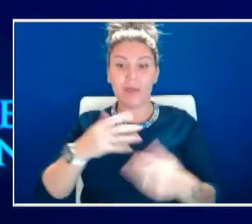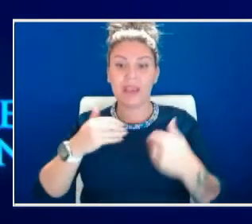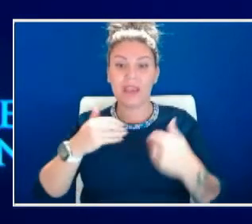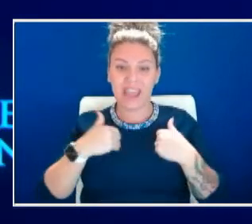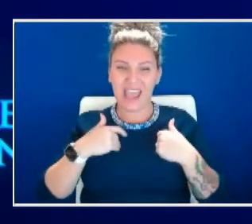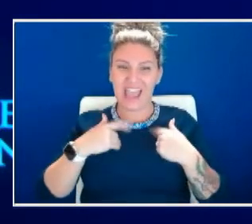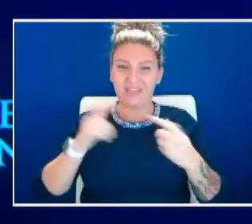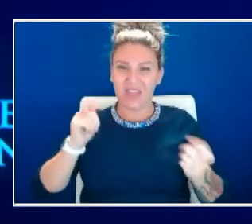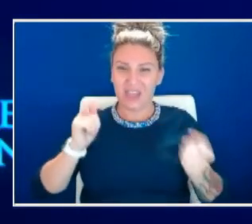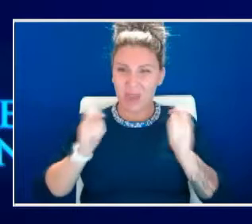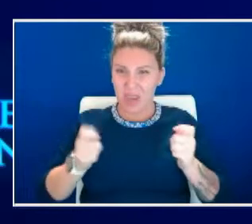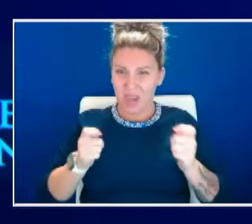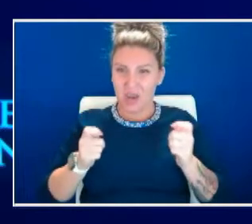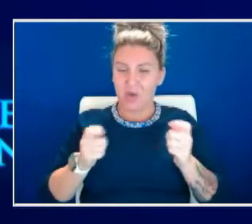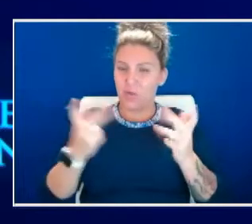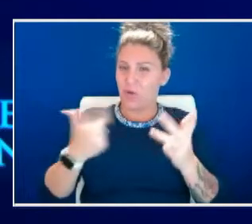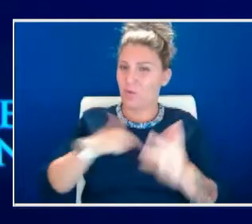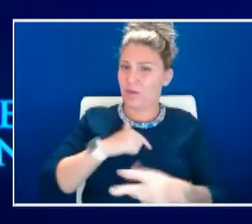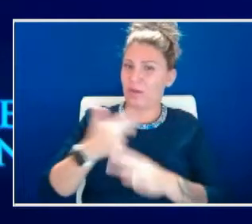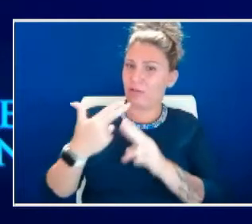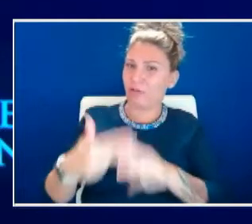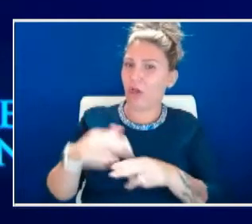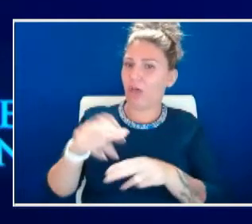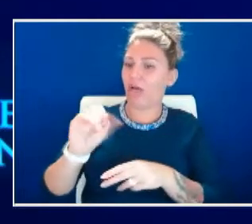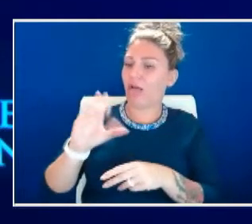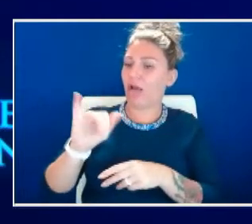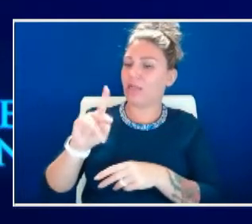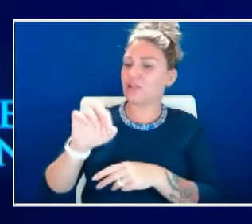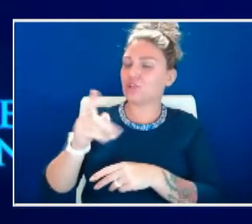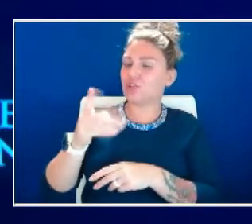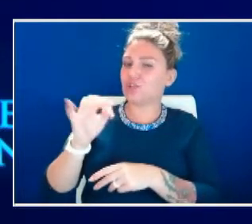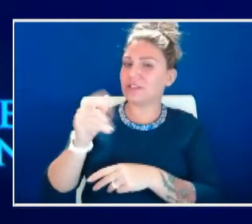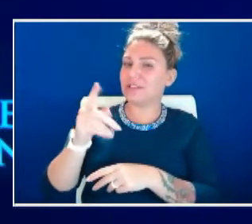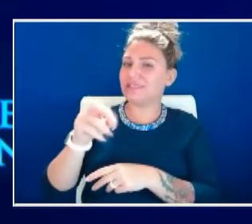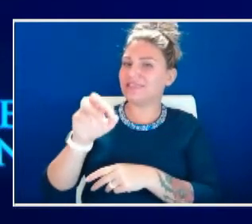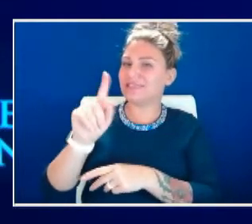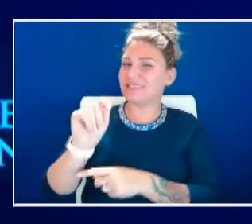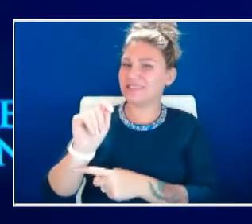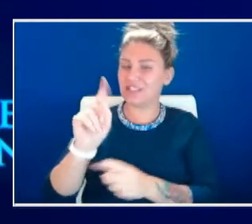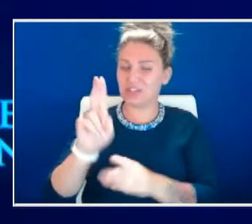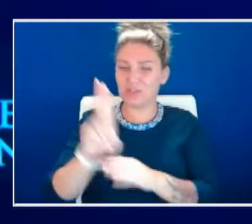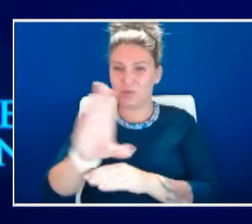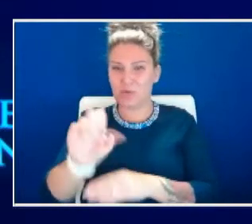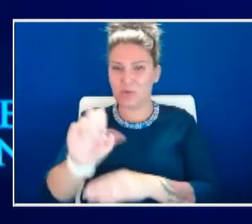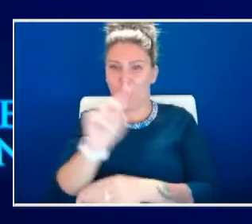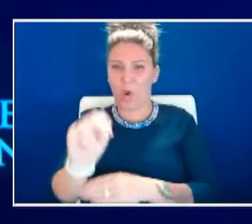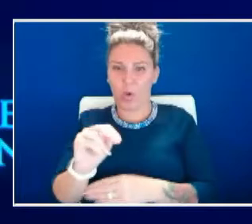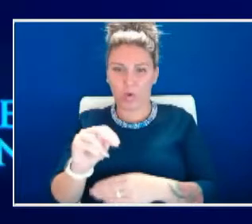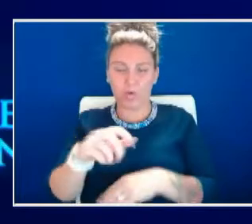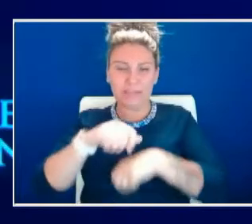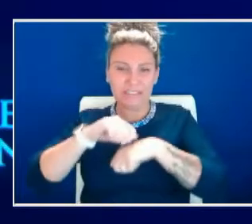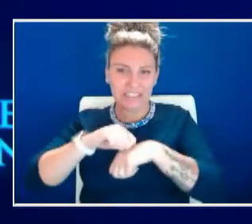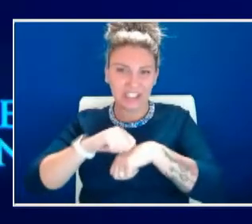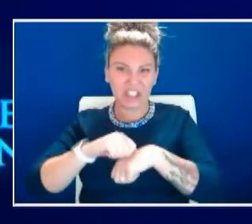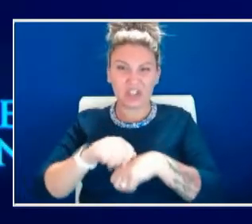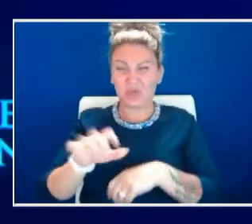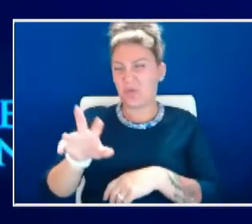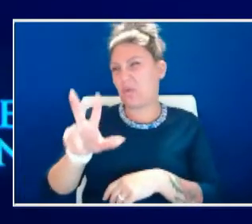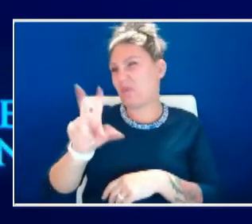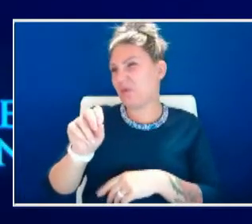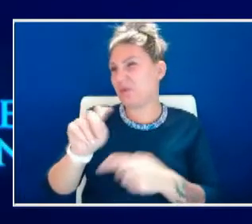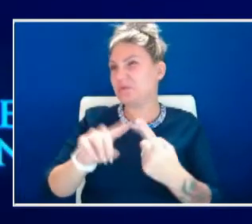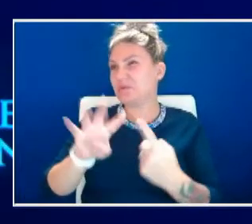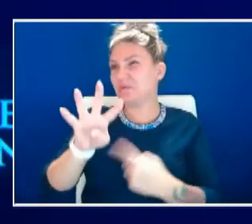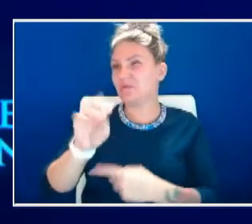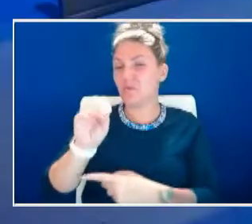we call autologous tissue reconstruction, or using your own tissue. So somewhere about 30 to 40% of patients end up choosing to